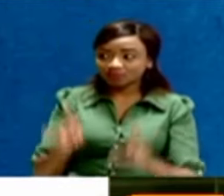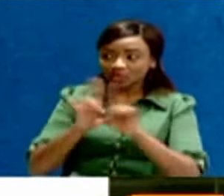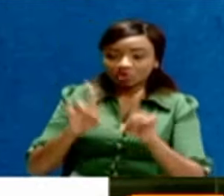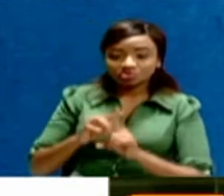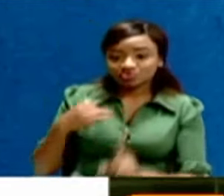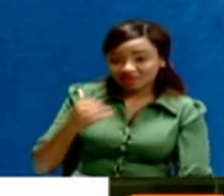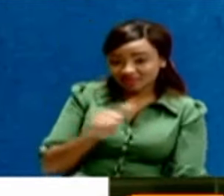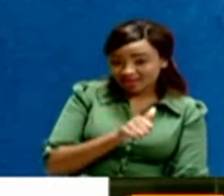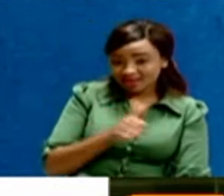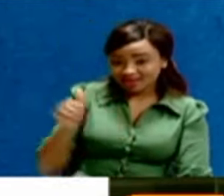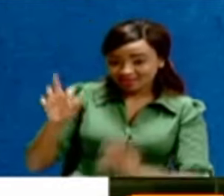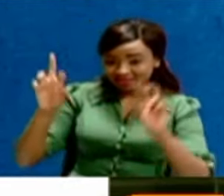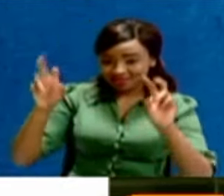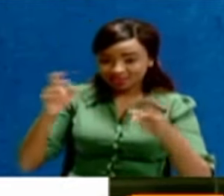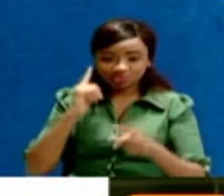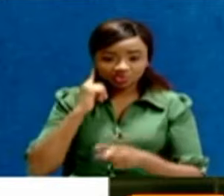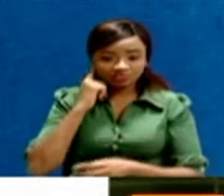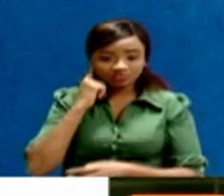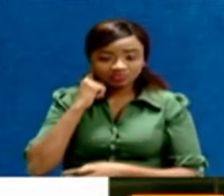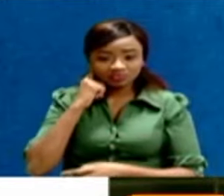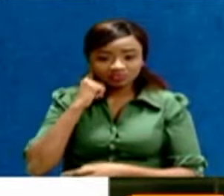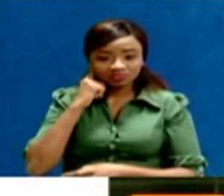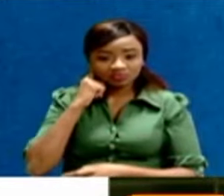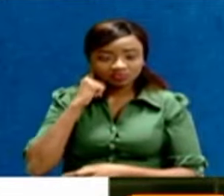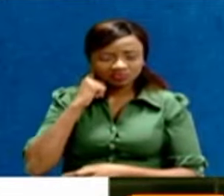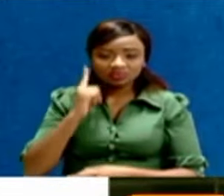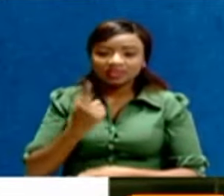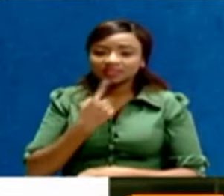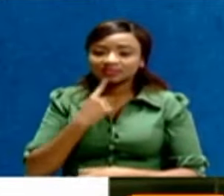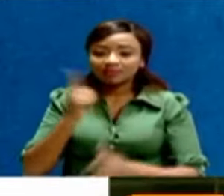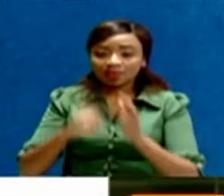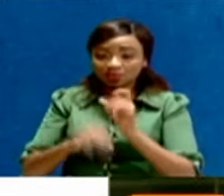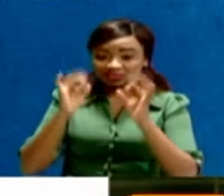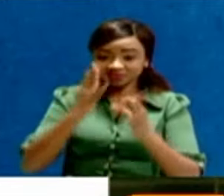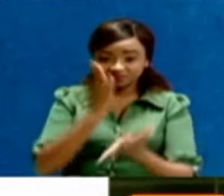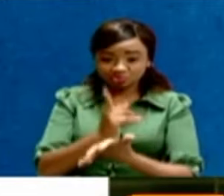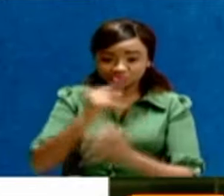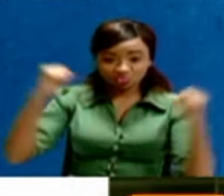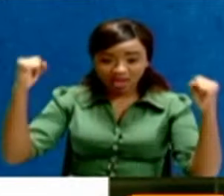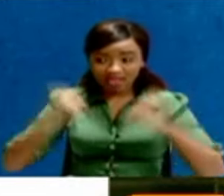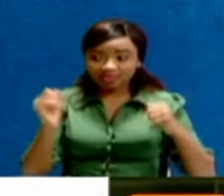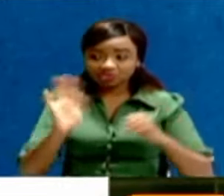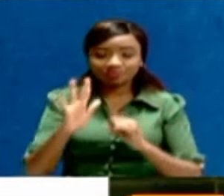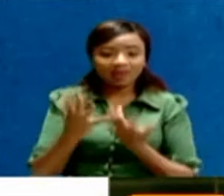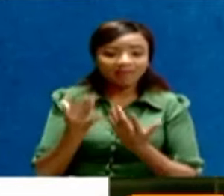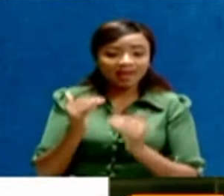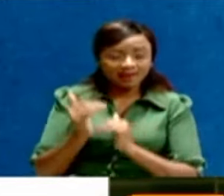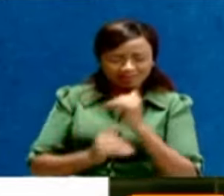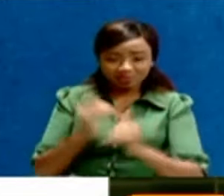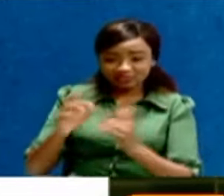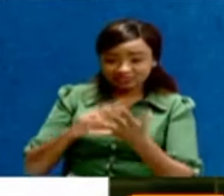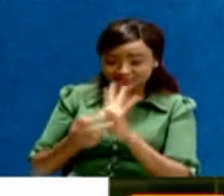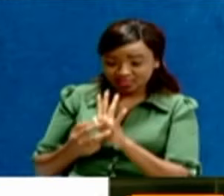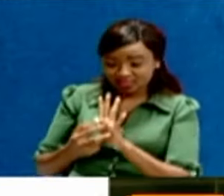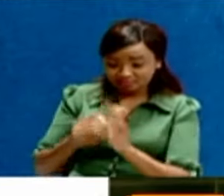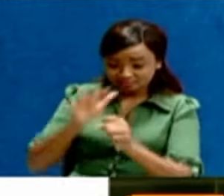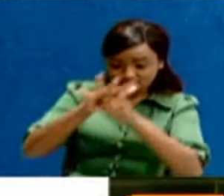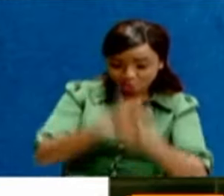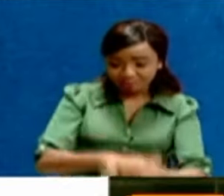issue concerning that if you agree to the formula by the committee, you'll be oppressing certain